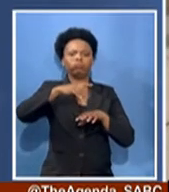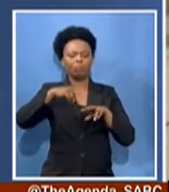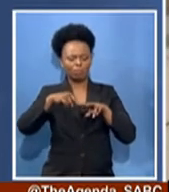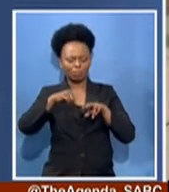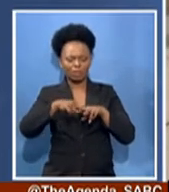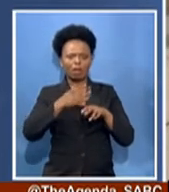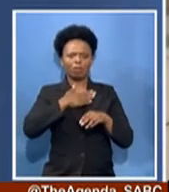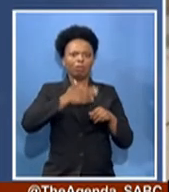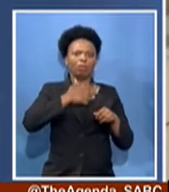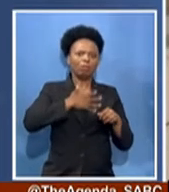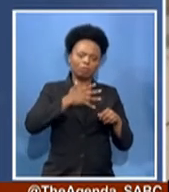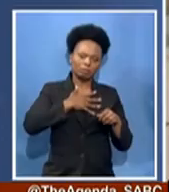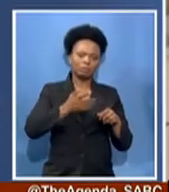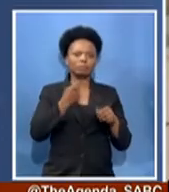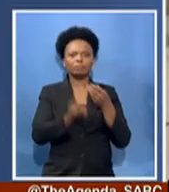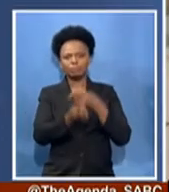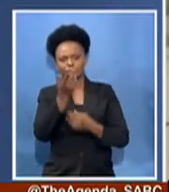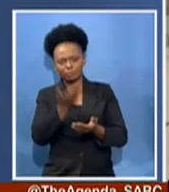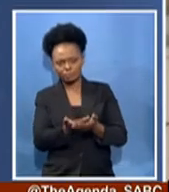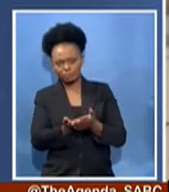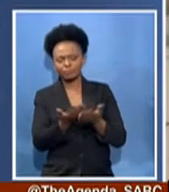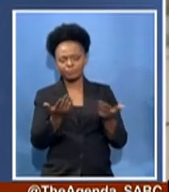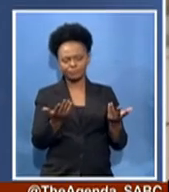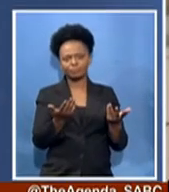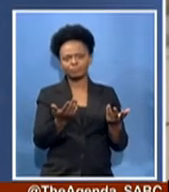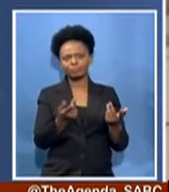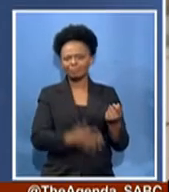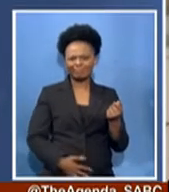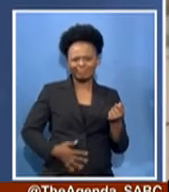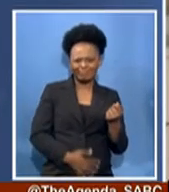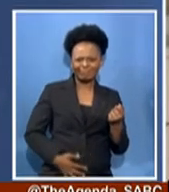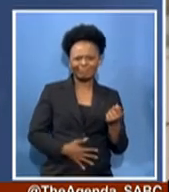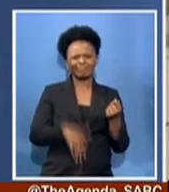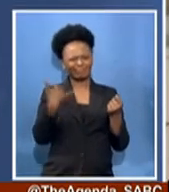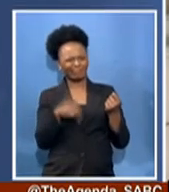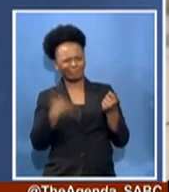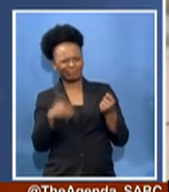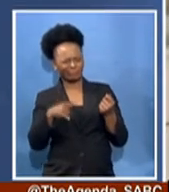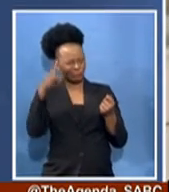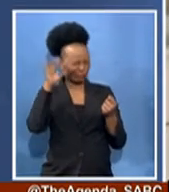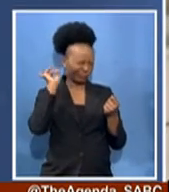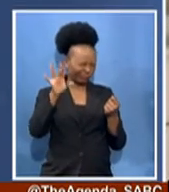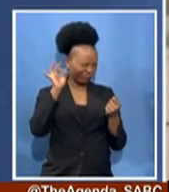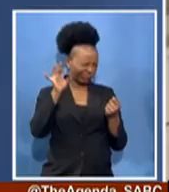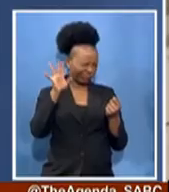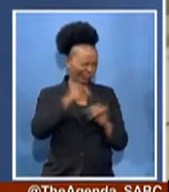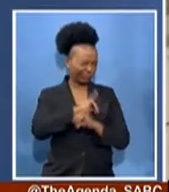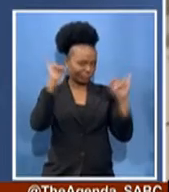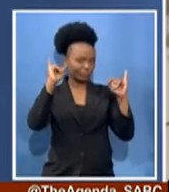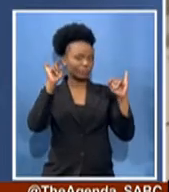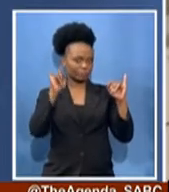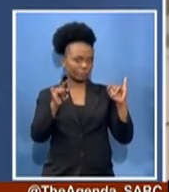in the abdomen, a severe headache in this case. So anyone who's getting a severe headache or blurring of vision.